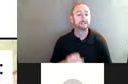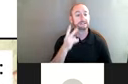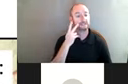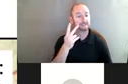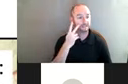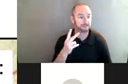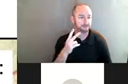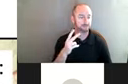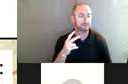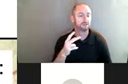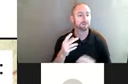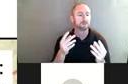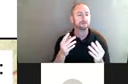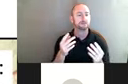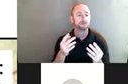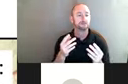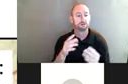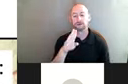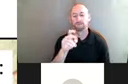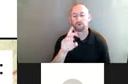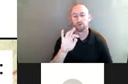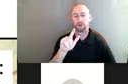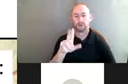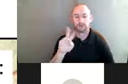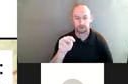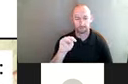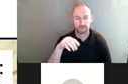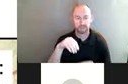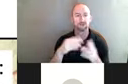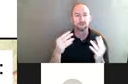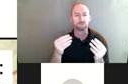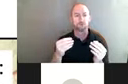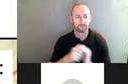the concentration of beryllium at different depths in the soil.